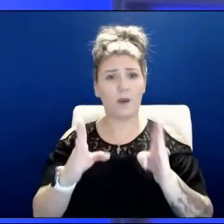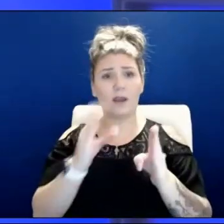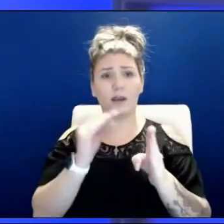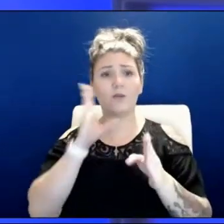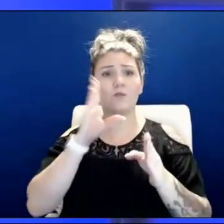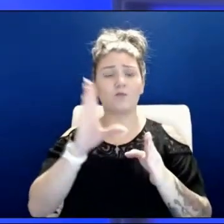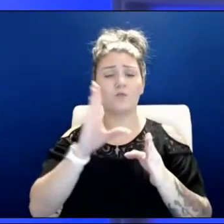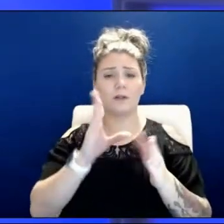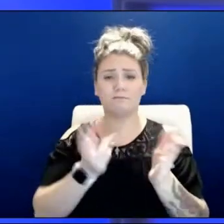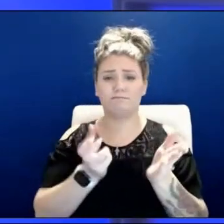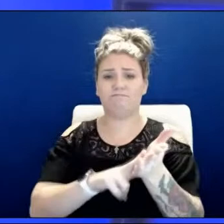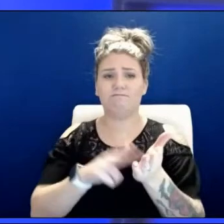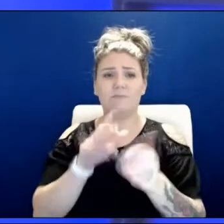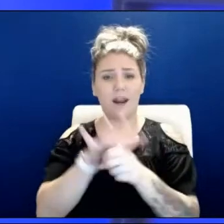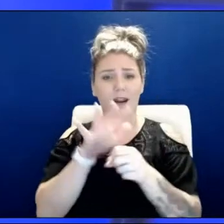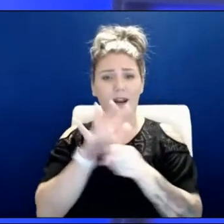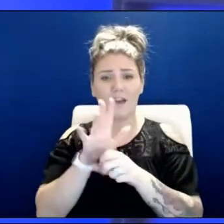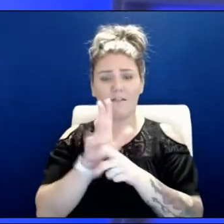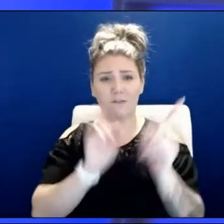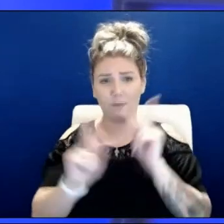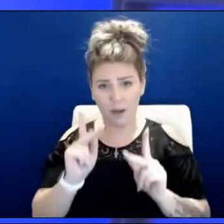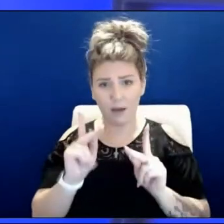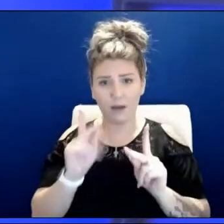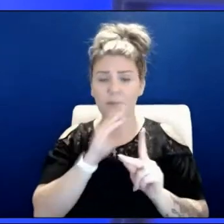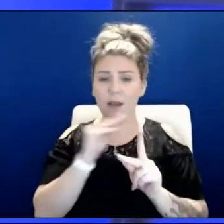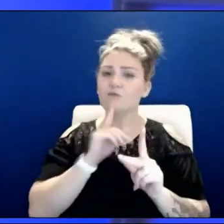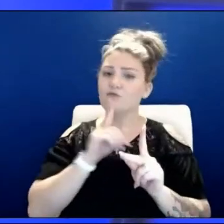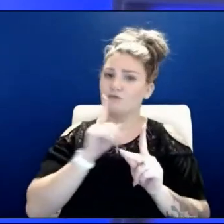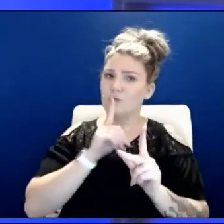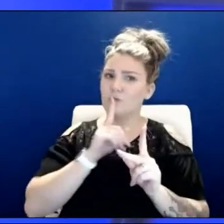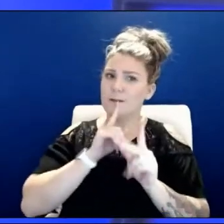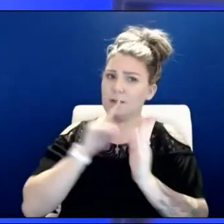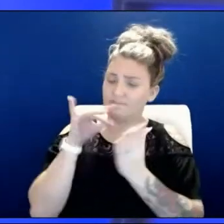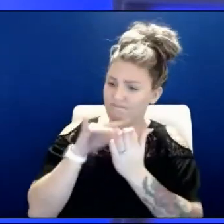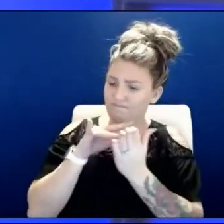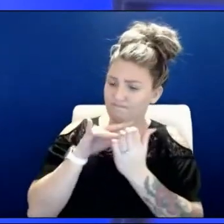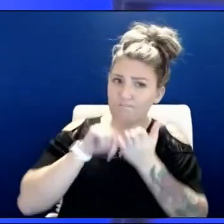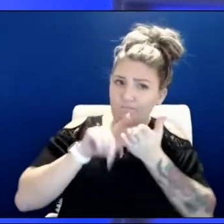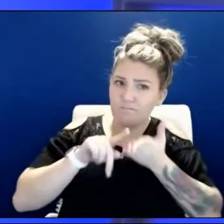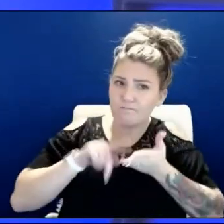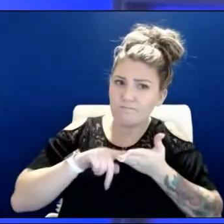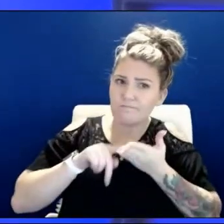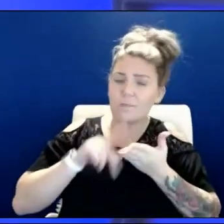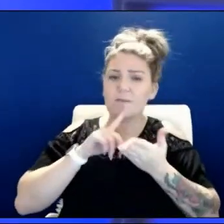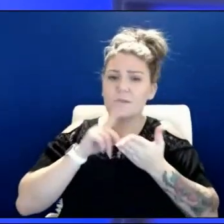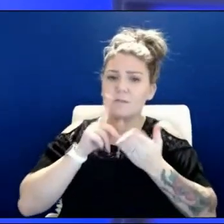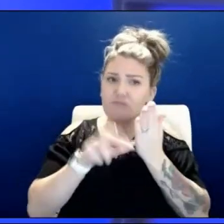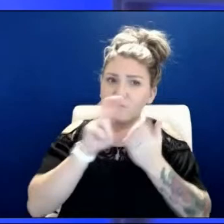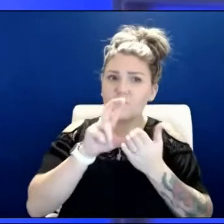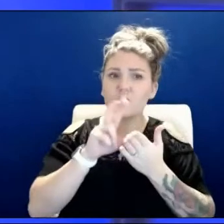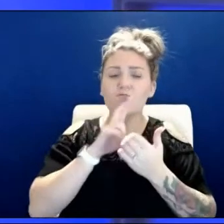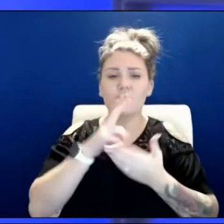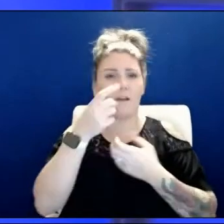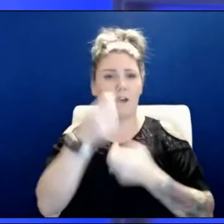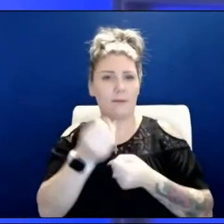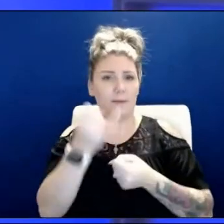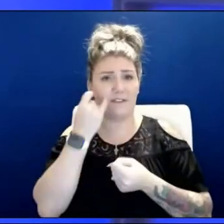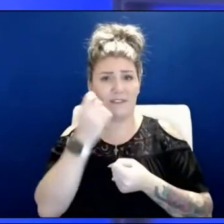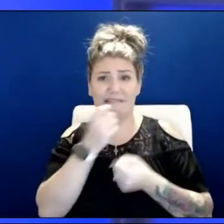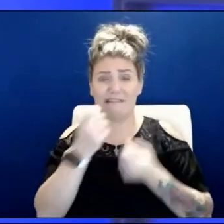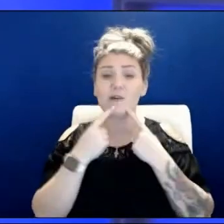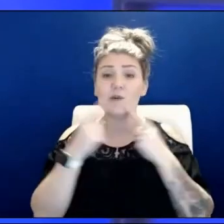participants where we can really look at it and be confident that, it wasn't simply, if it didn't work, that there simply wasn't enough people